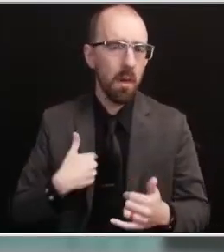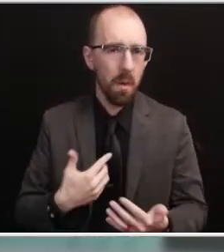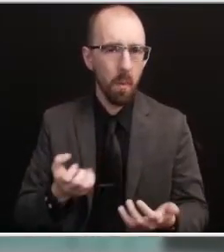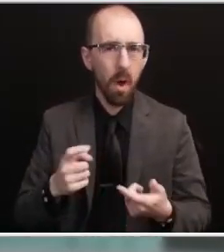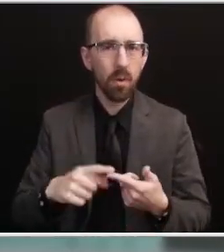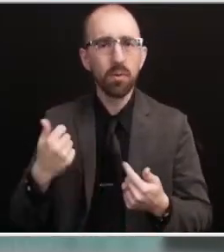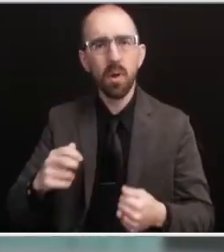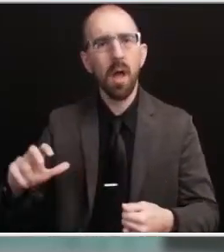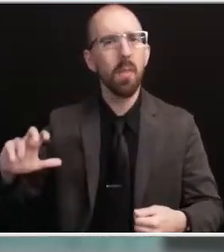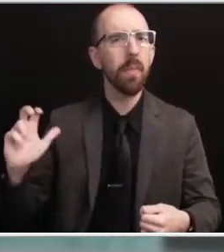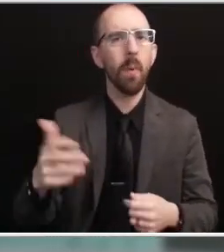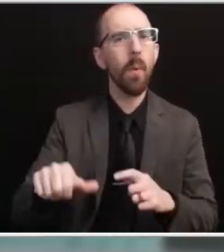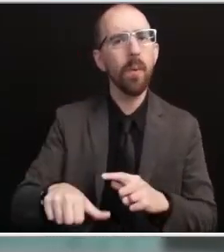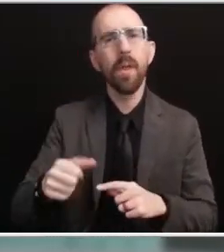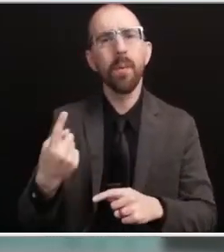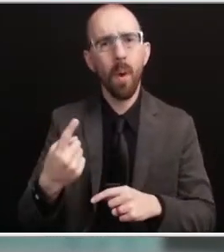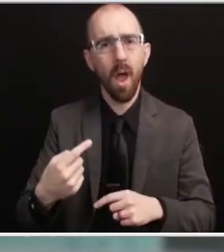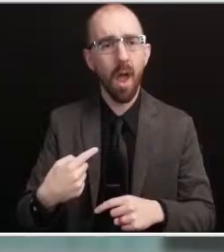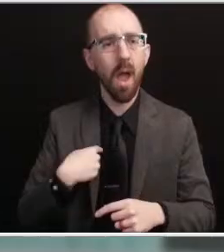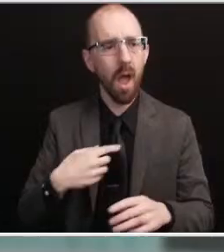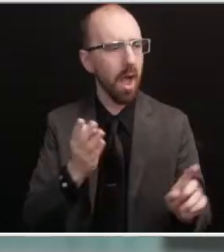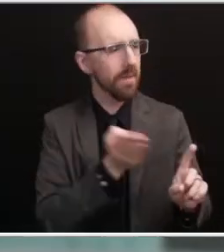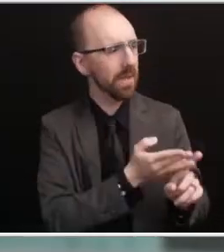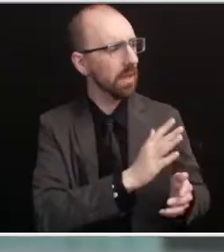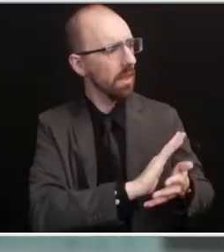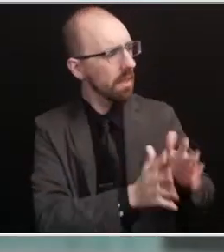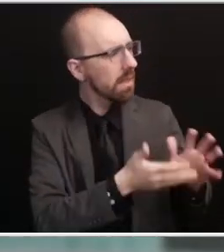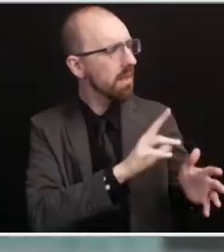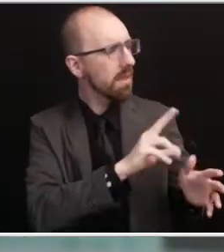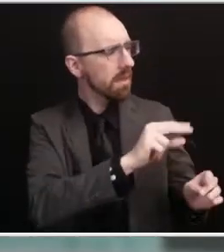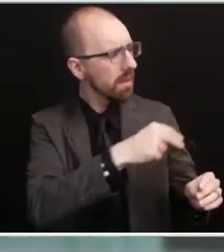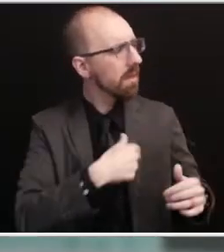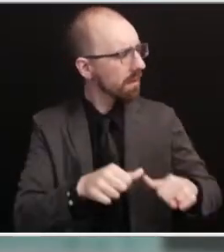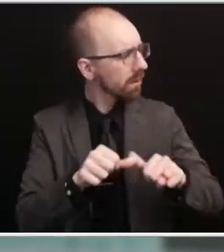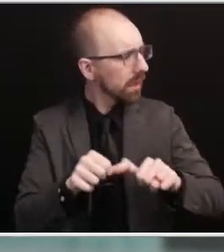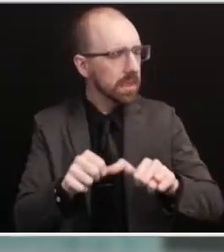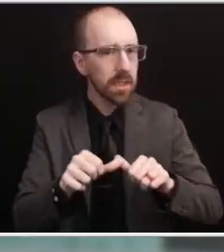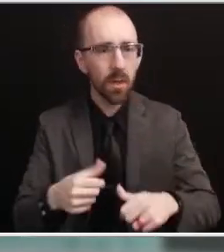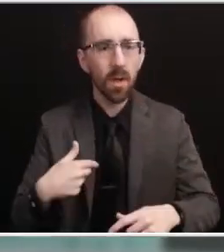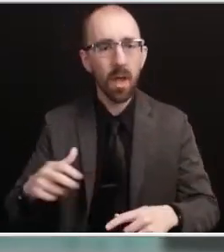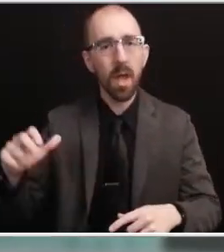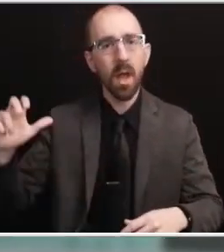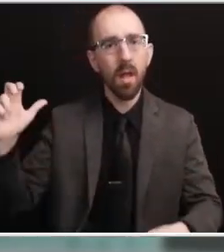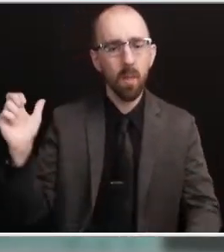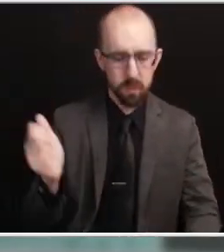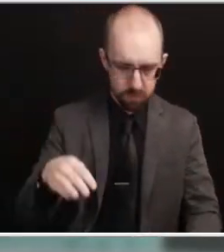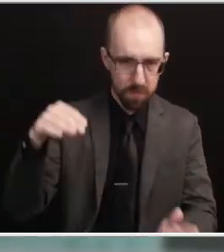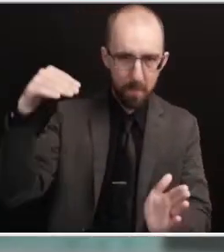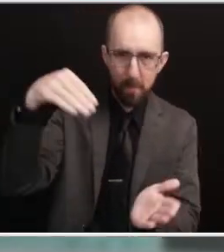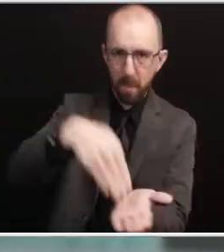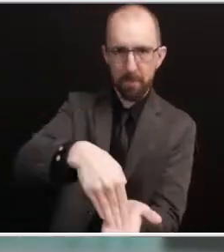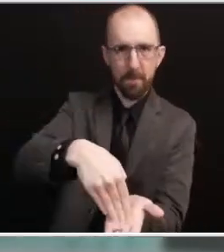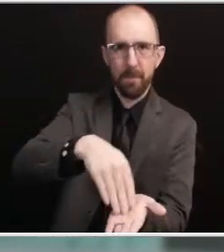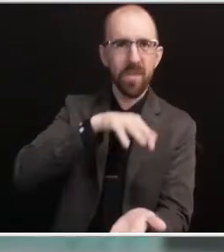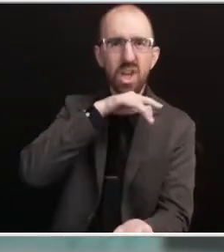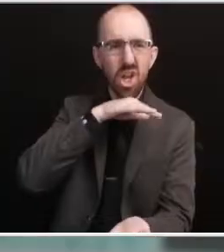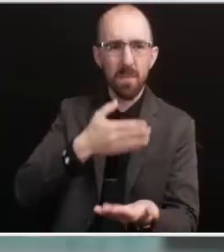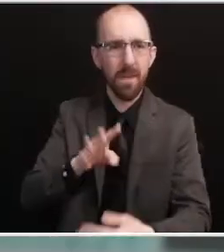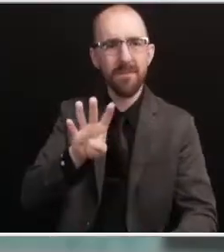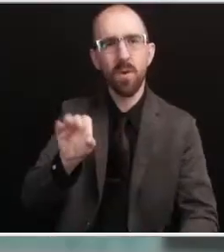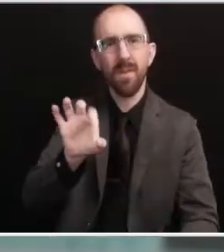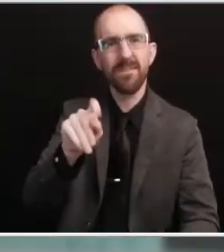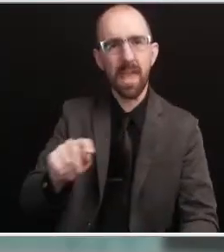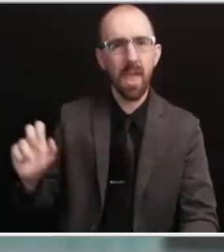pitch. And I convinced him enough to let me do that. And I threw it straight in the dirt. It maybe went about 40 feet in front of me.